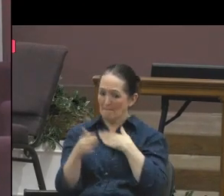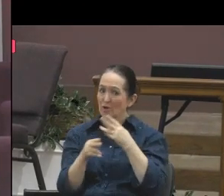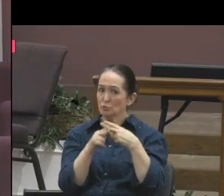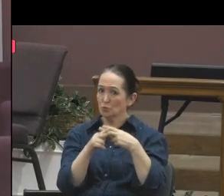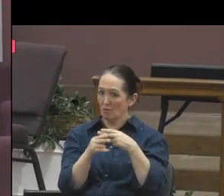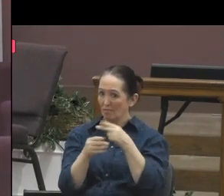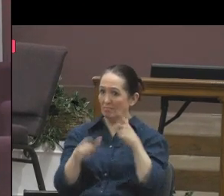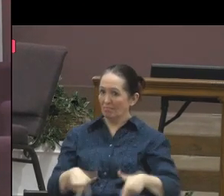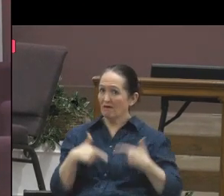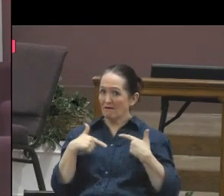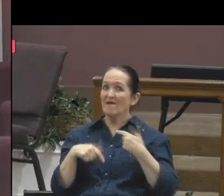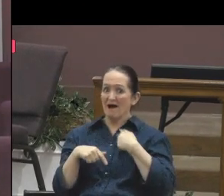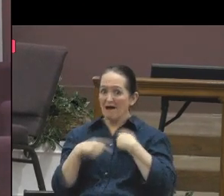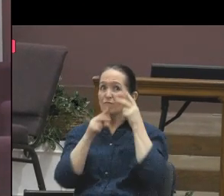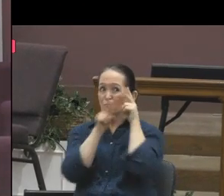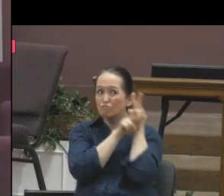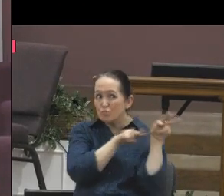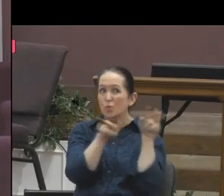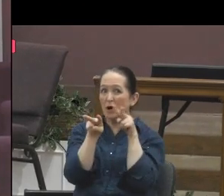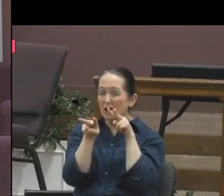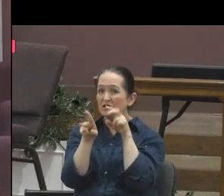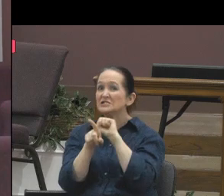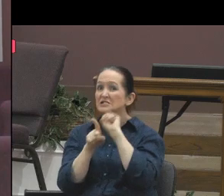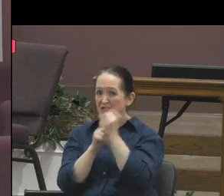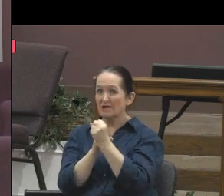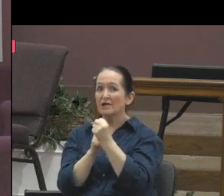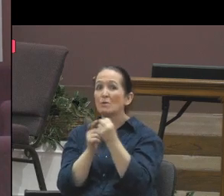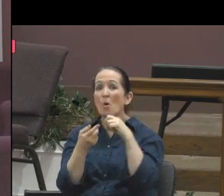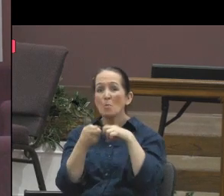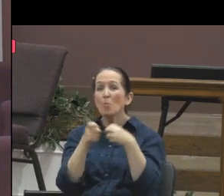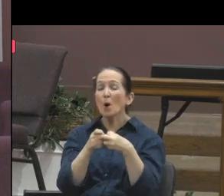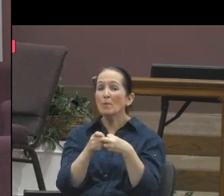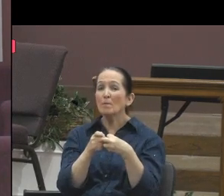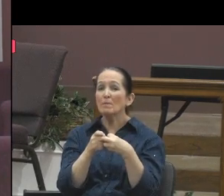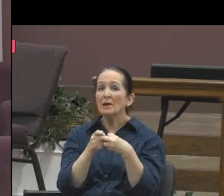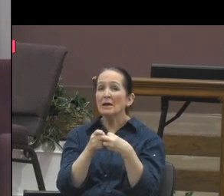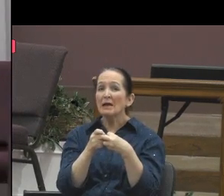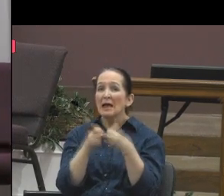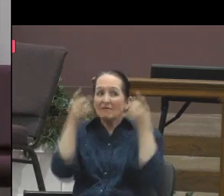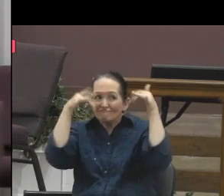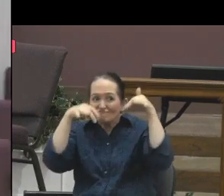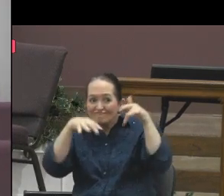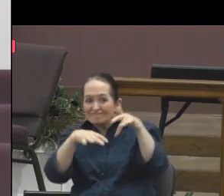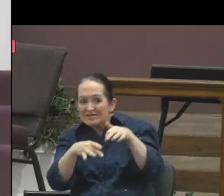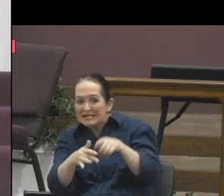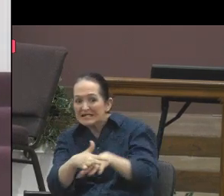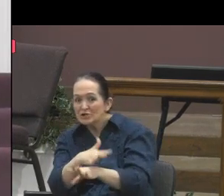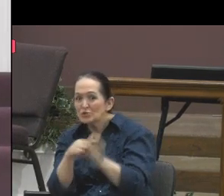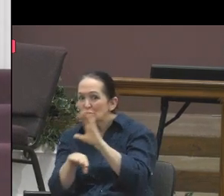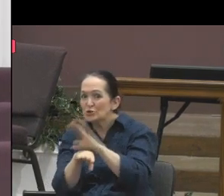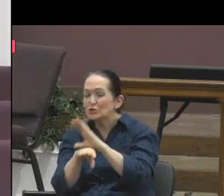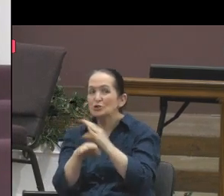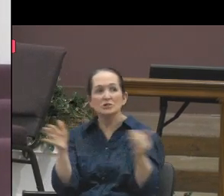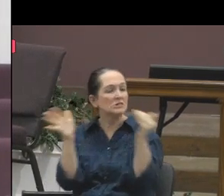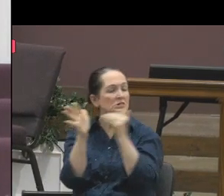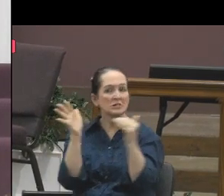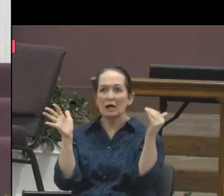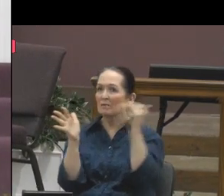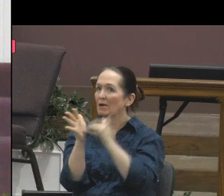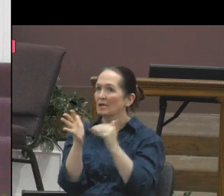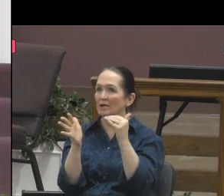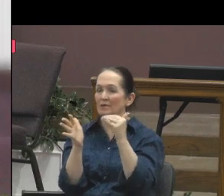lifetime, I have watched as society's problems have infiltrated the church time and time